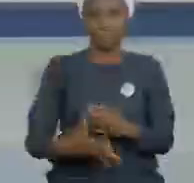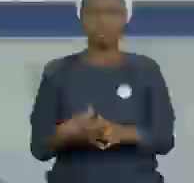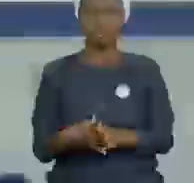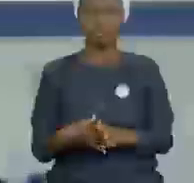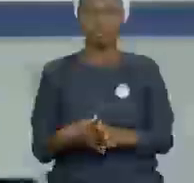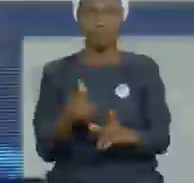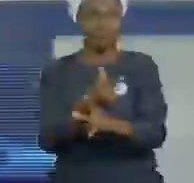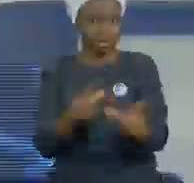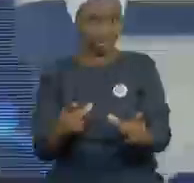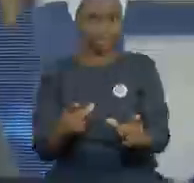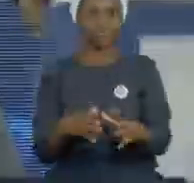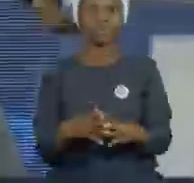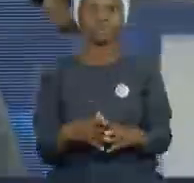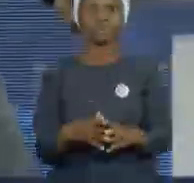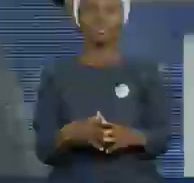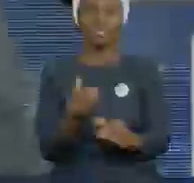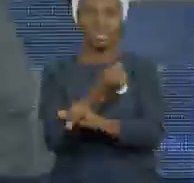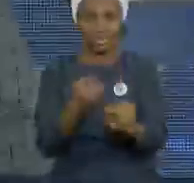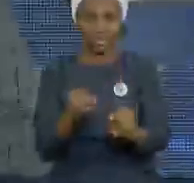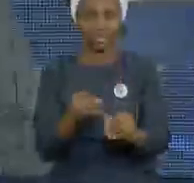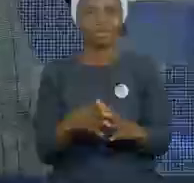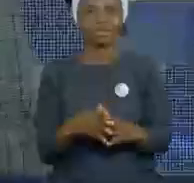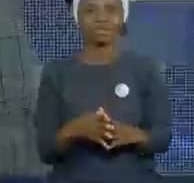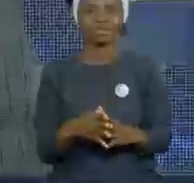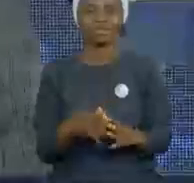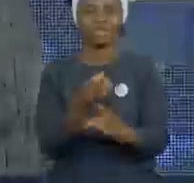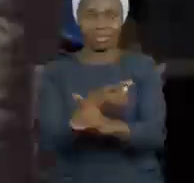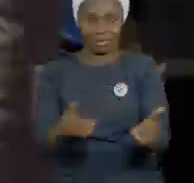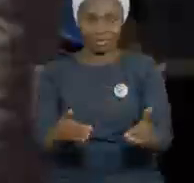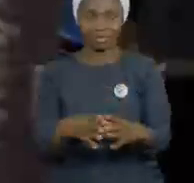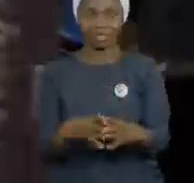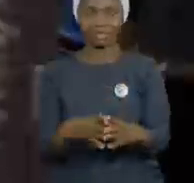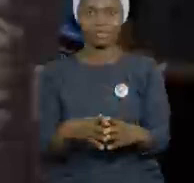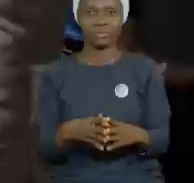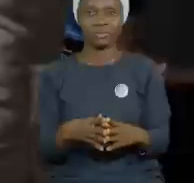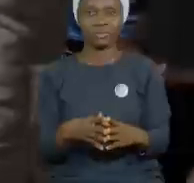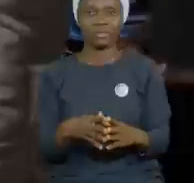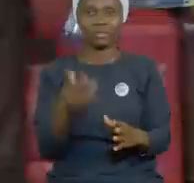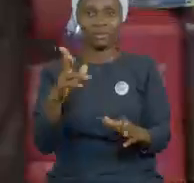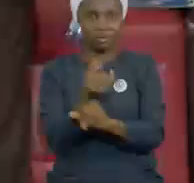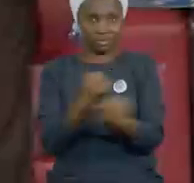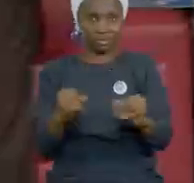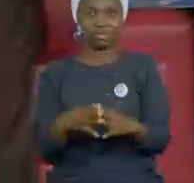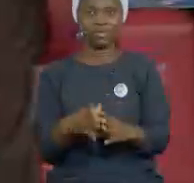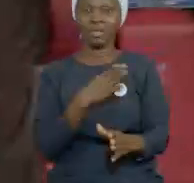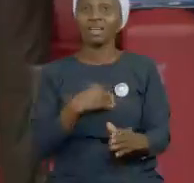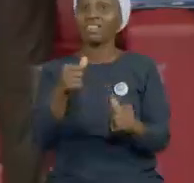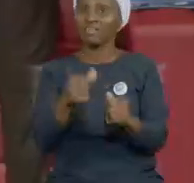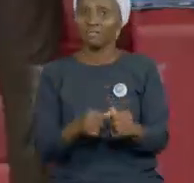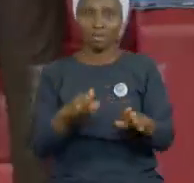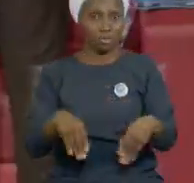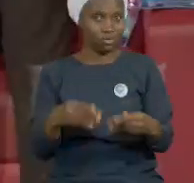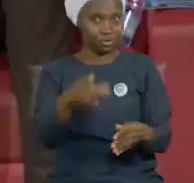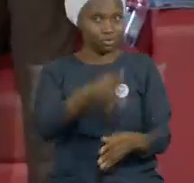liberation, salvation, deliverance, redemption, and every provision you need for